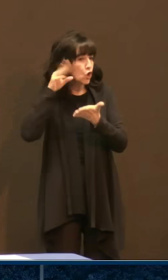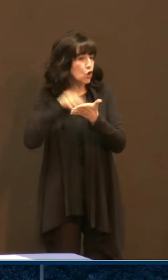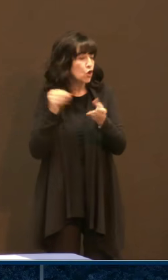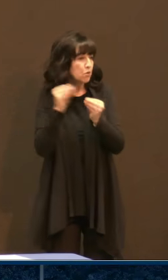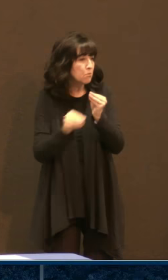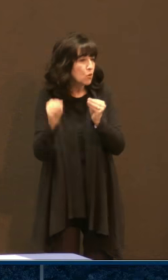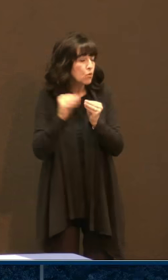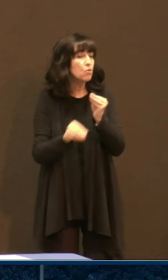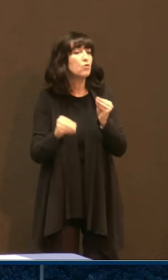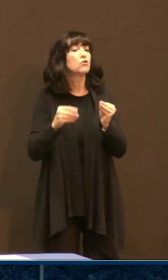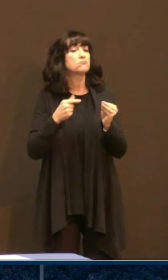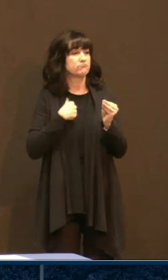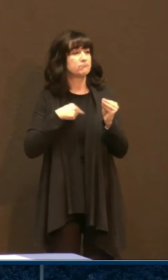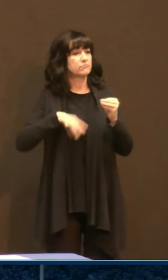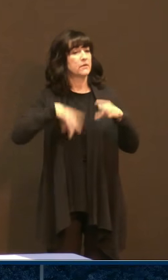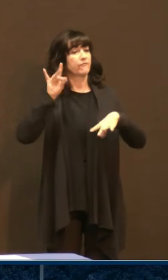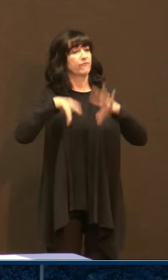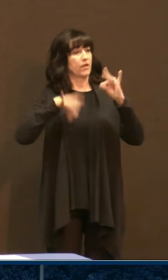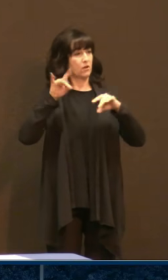spread by